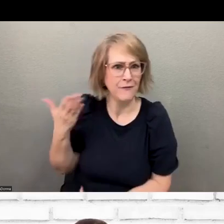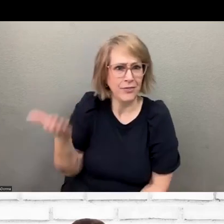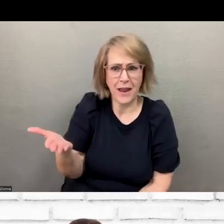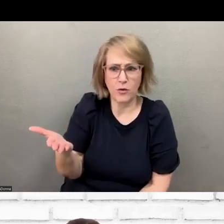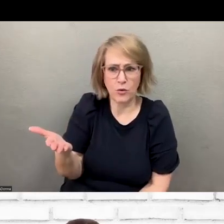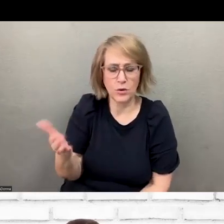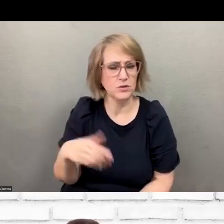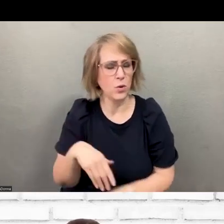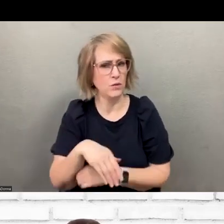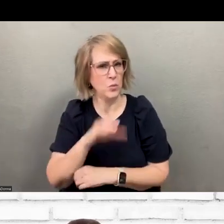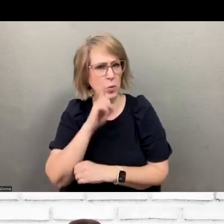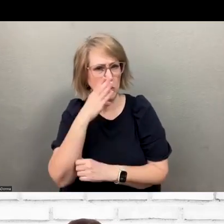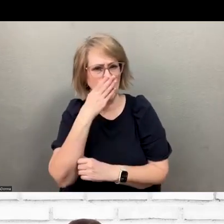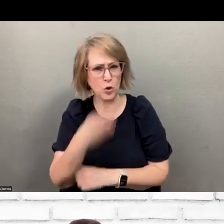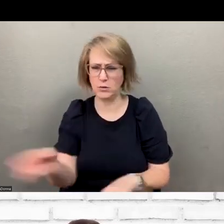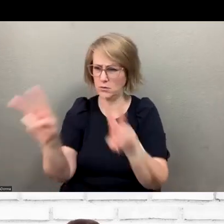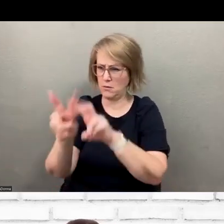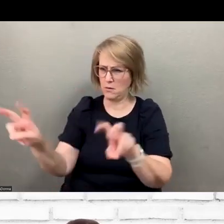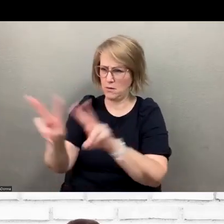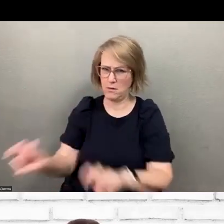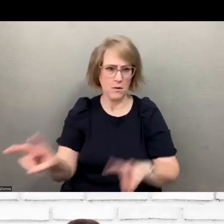great examination of different,